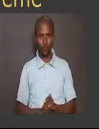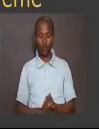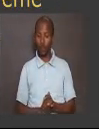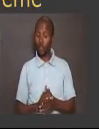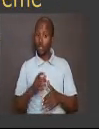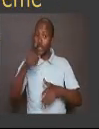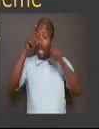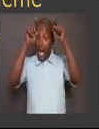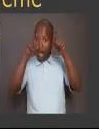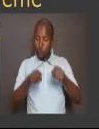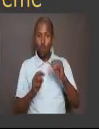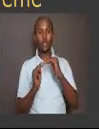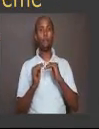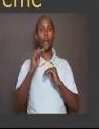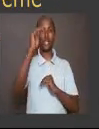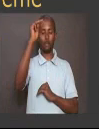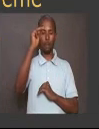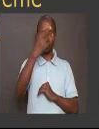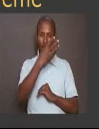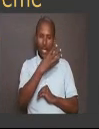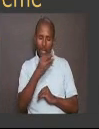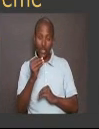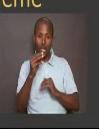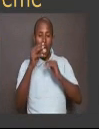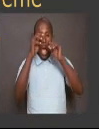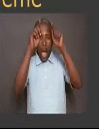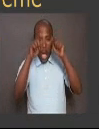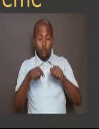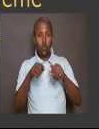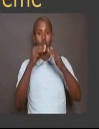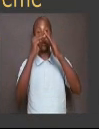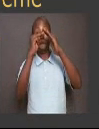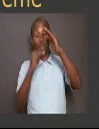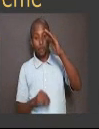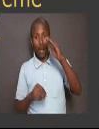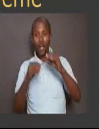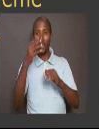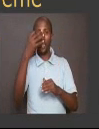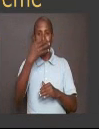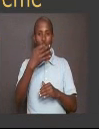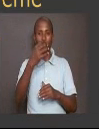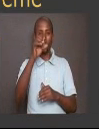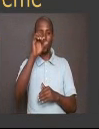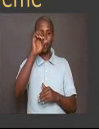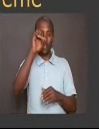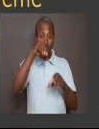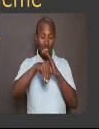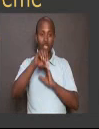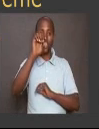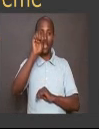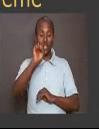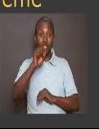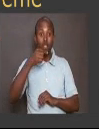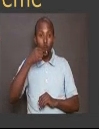The absolute maximum and absolute minimum of f on S are